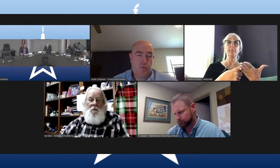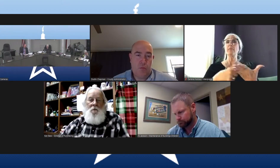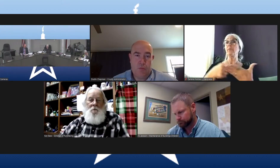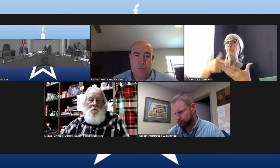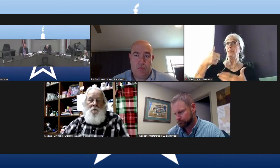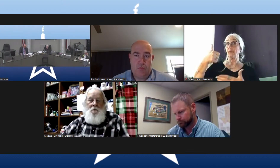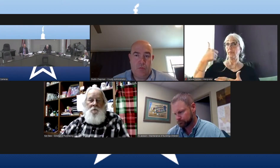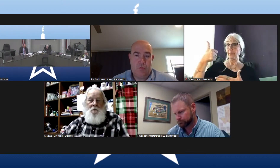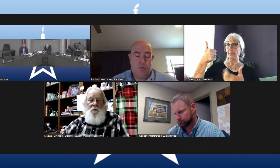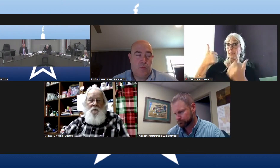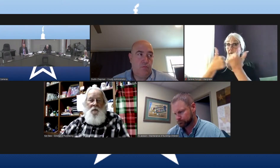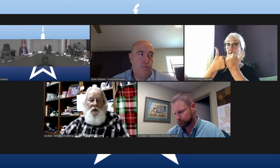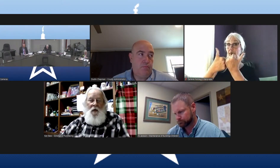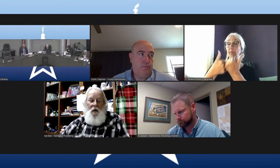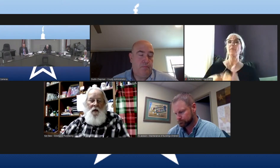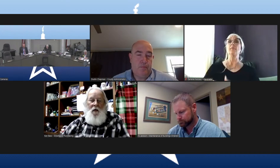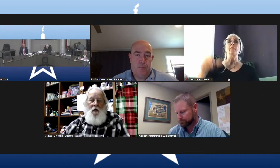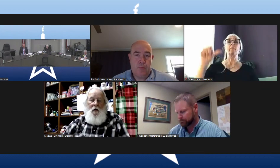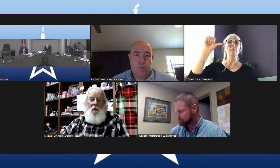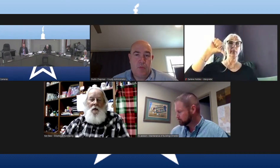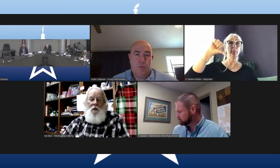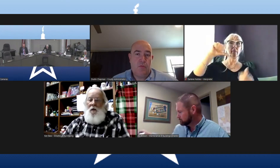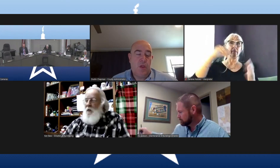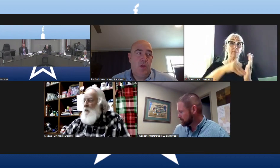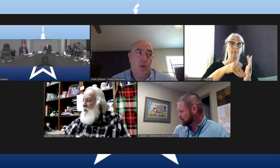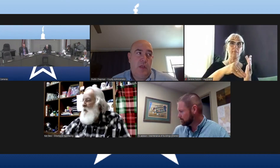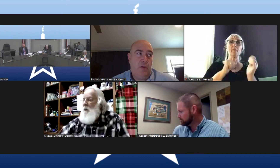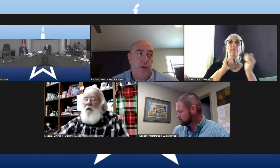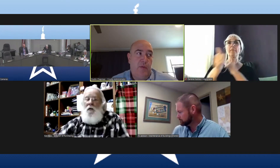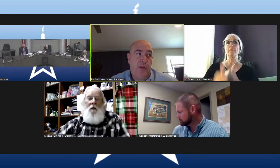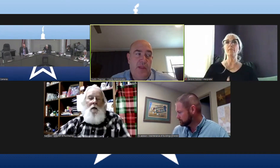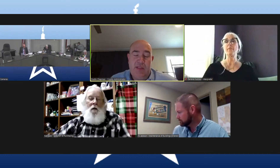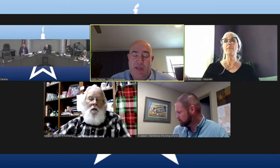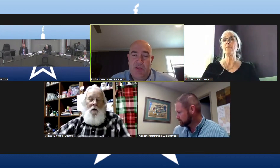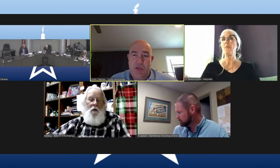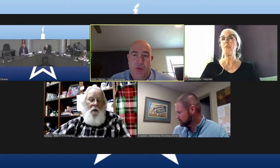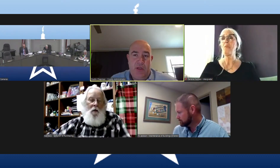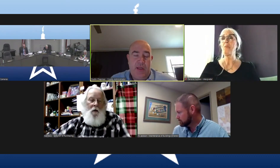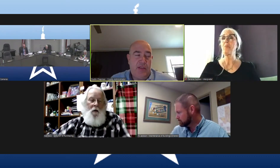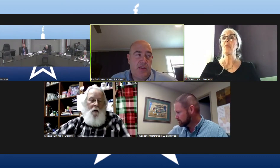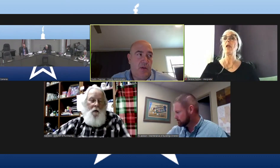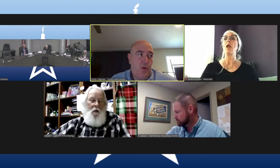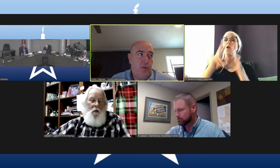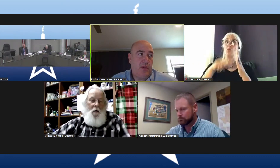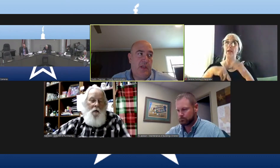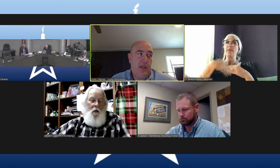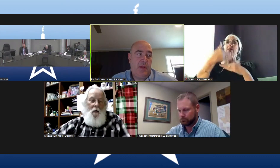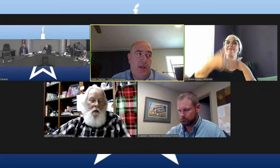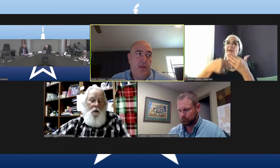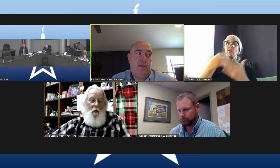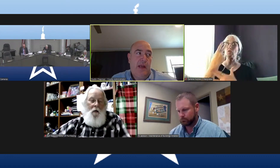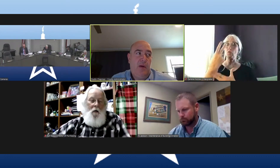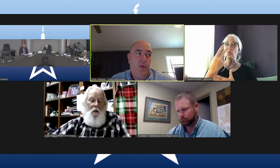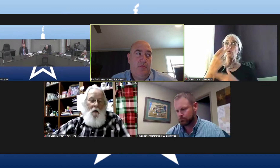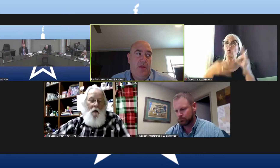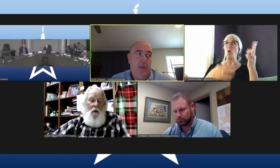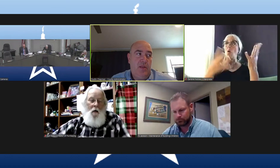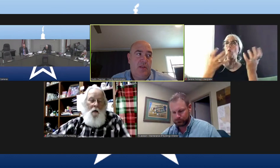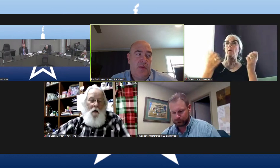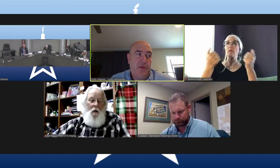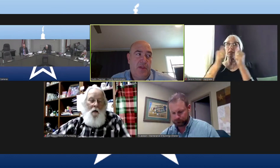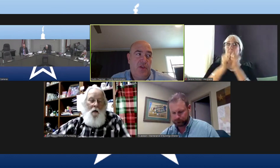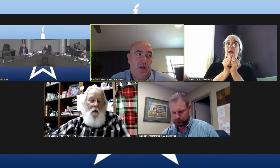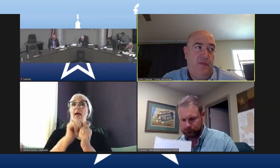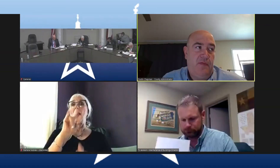aye. Aye. Oppose? Pass. I'll go ahead and read these next two in case the court wants to take them together. I-1B